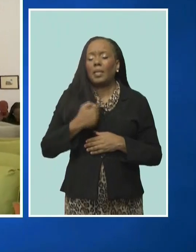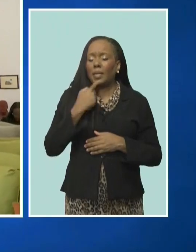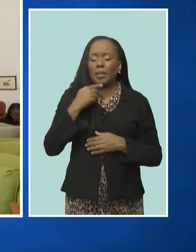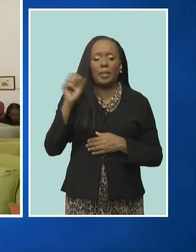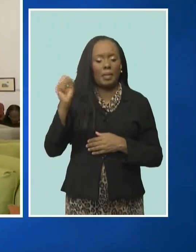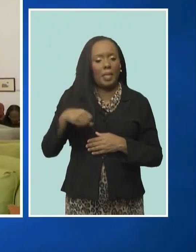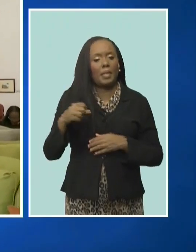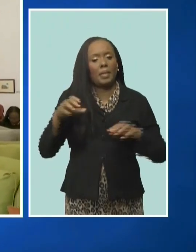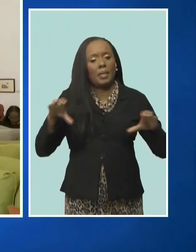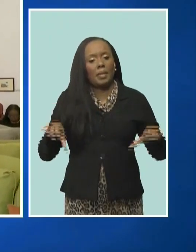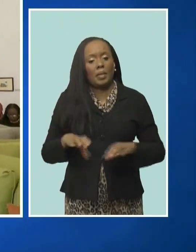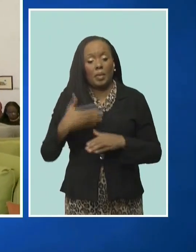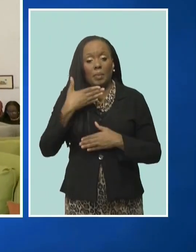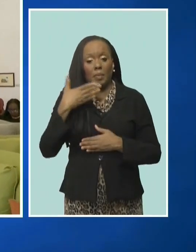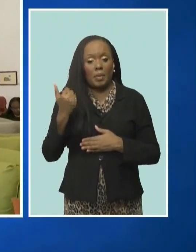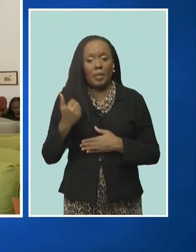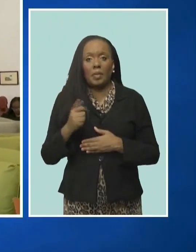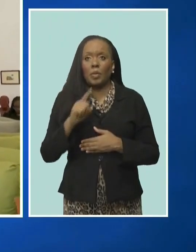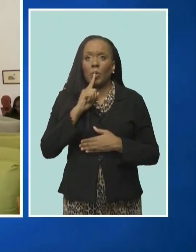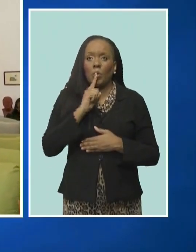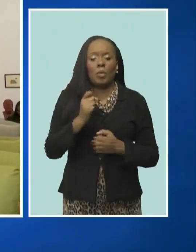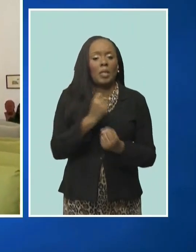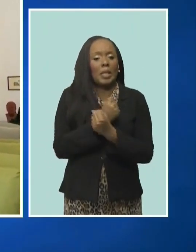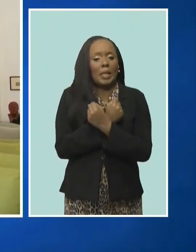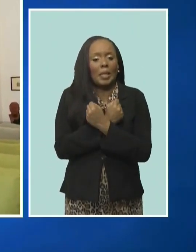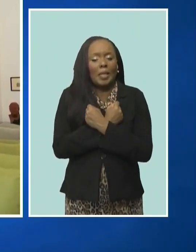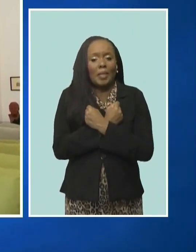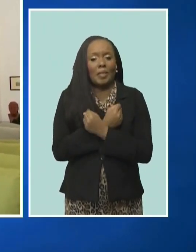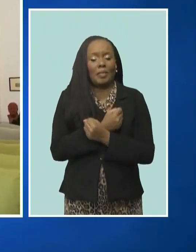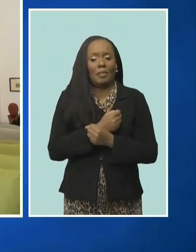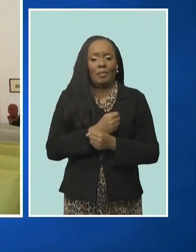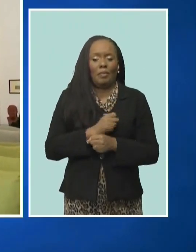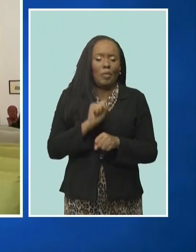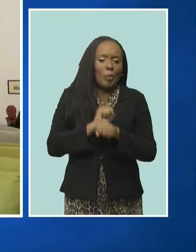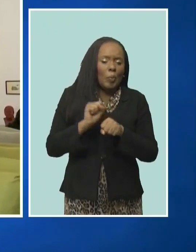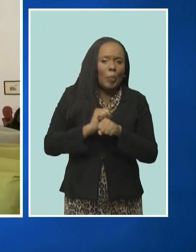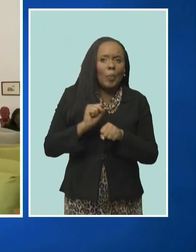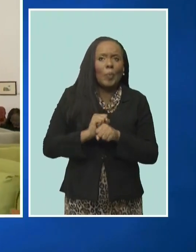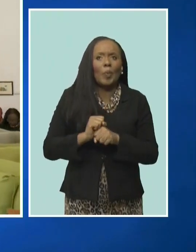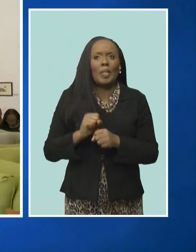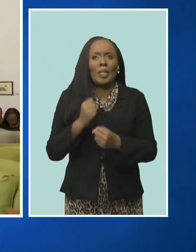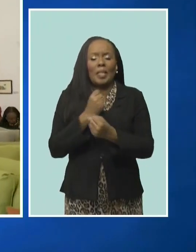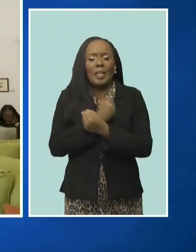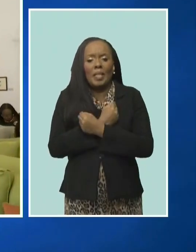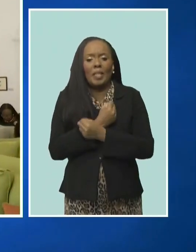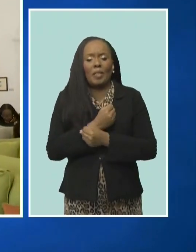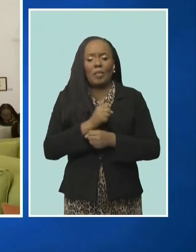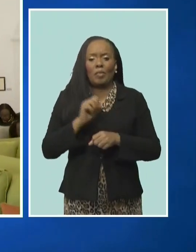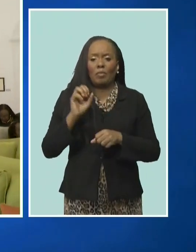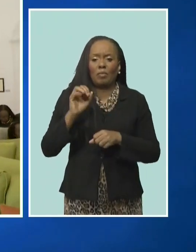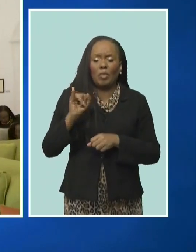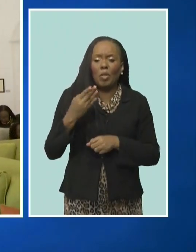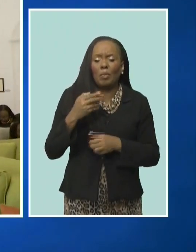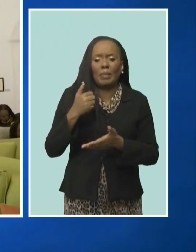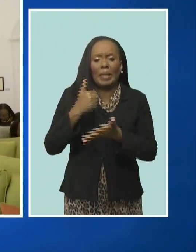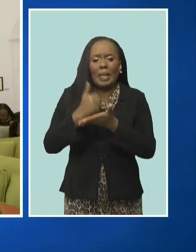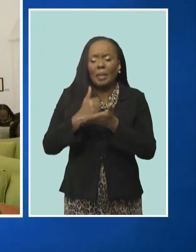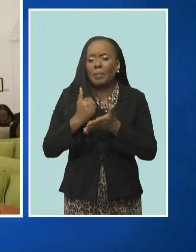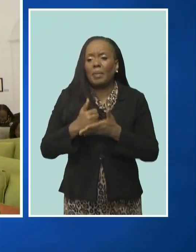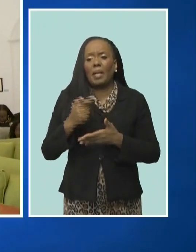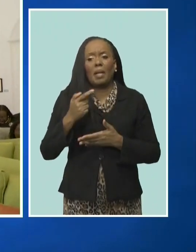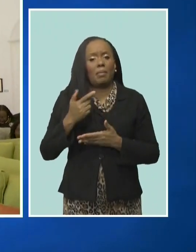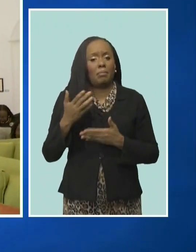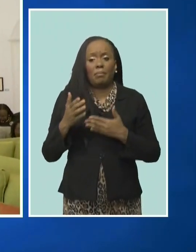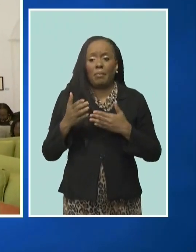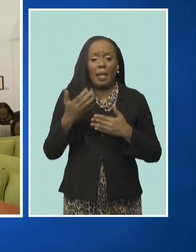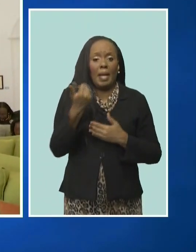gave of their best and they loved their jobs. They loved their respective jobs in terms of helping. I was able to call on them when